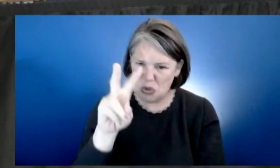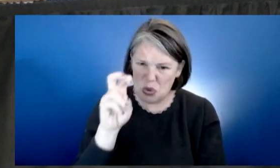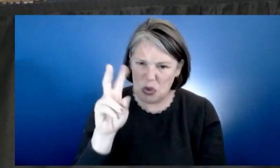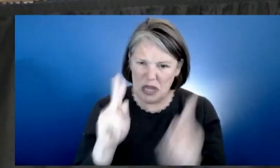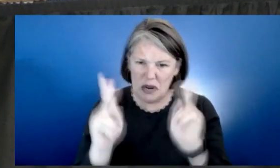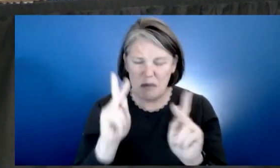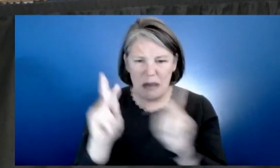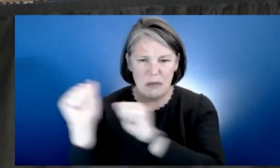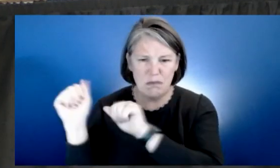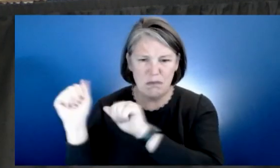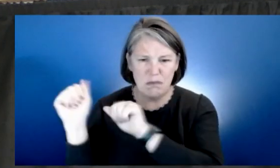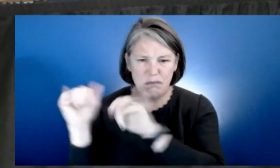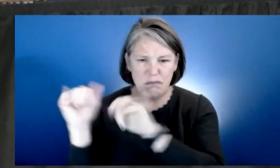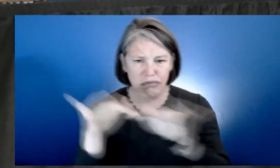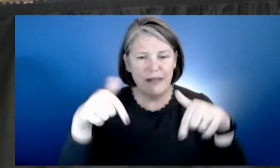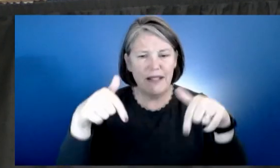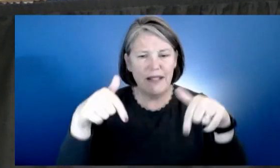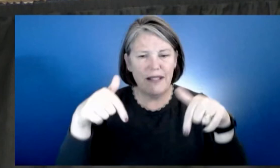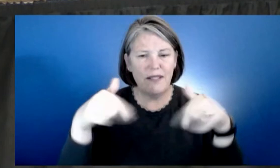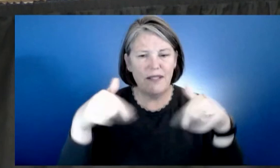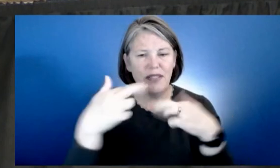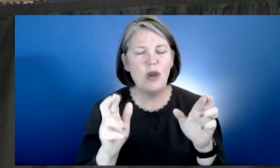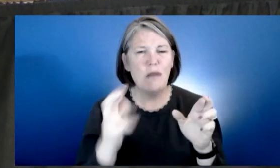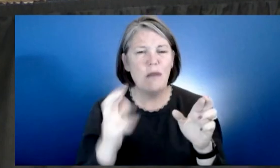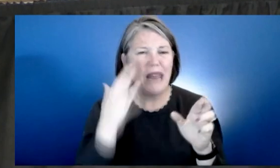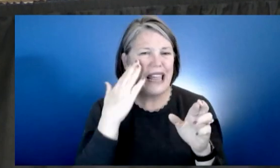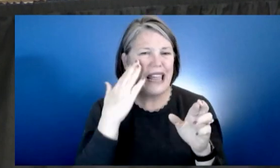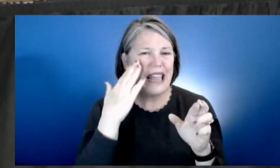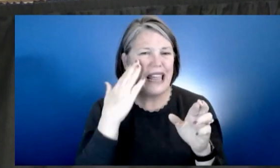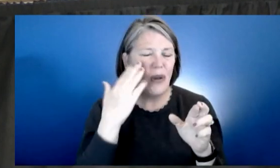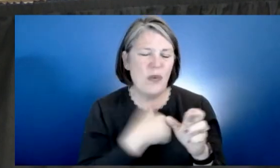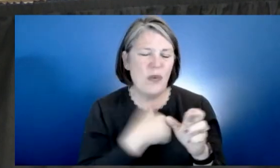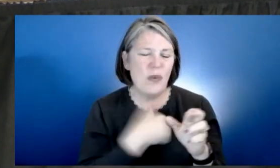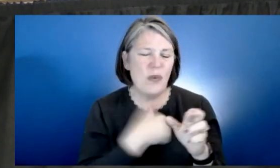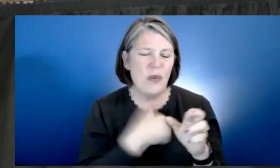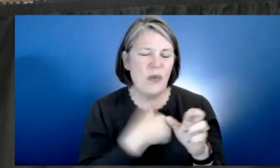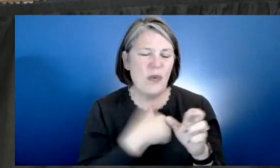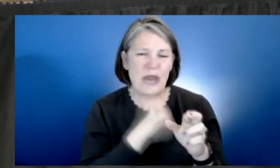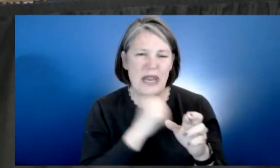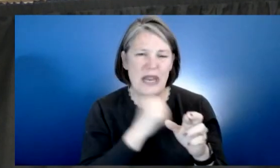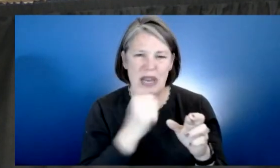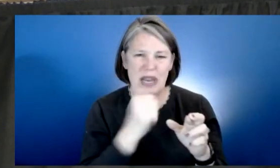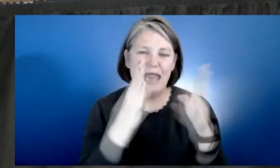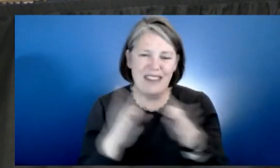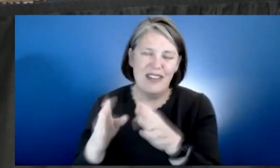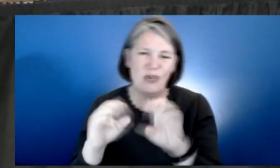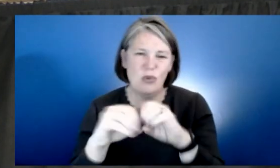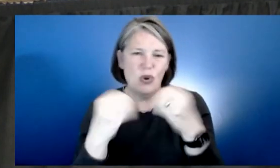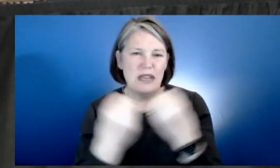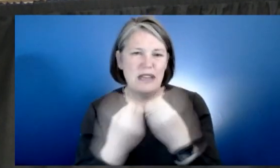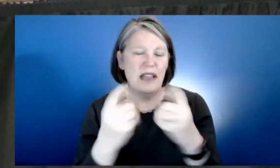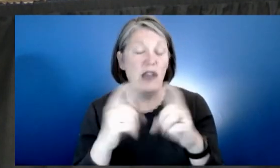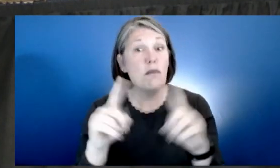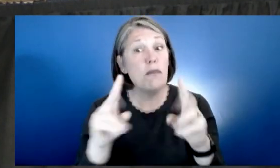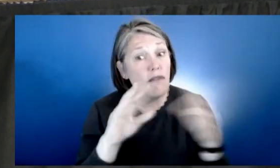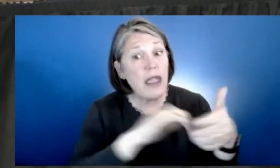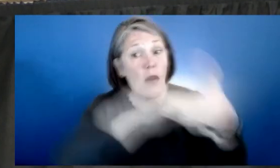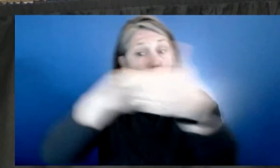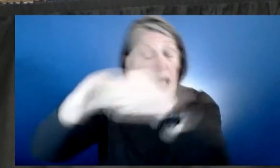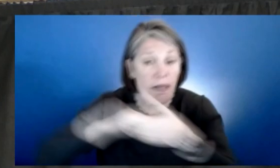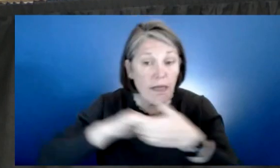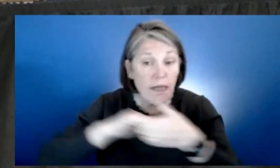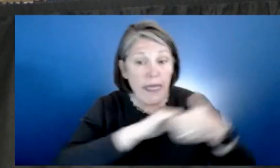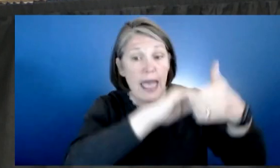this very room. I know we don't have that many individual organizations perhaps, but it's a very collaborative, collegial, and